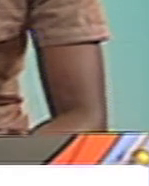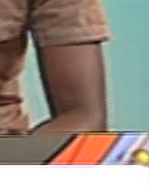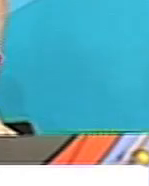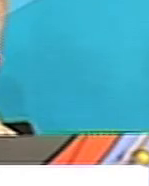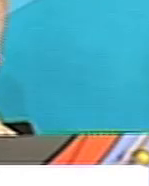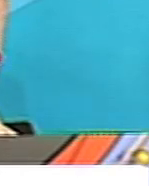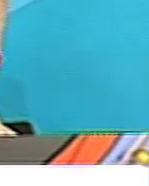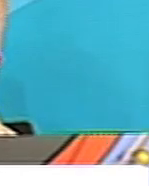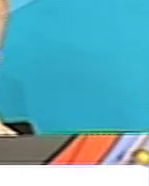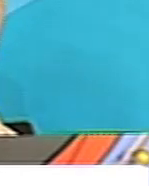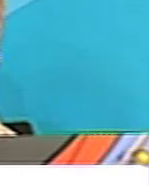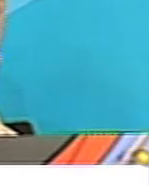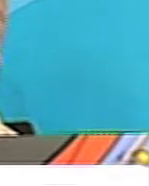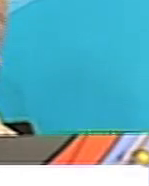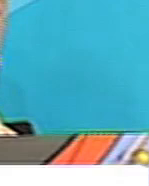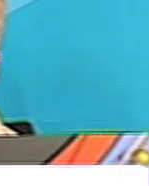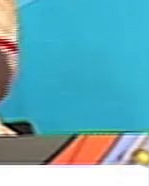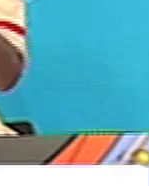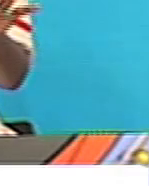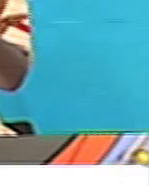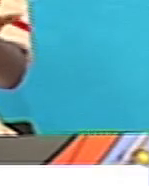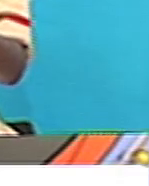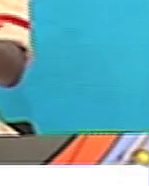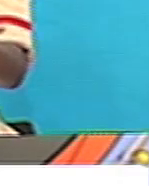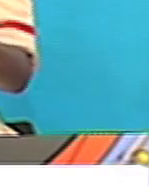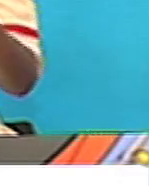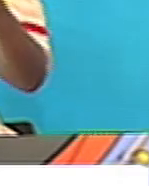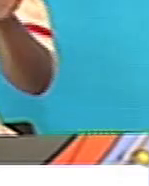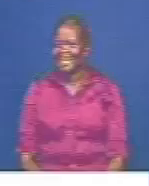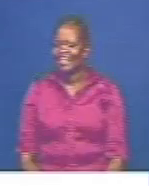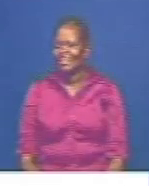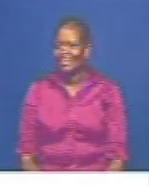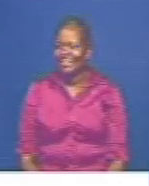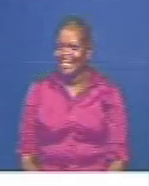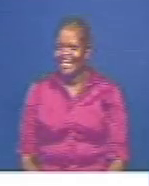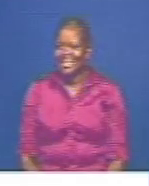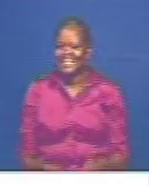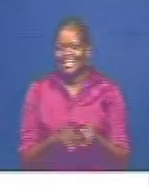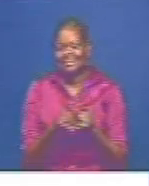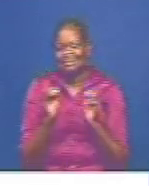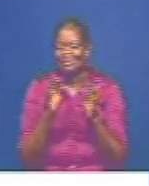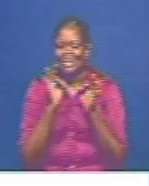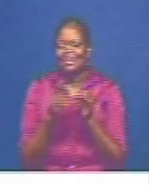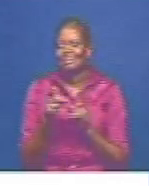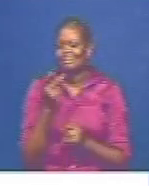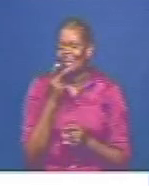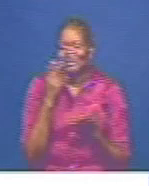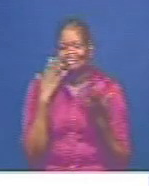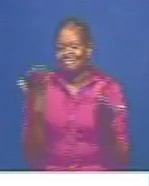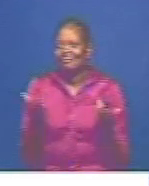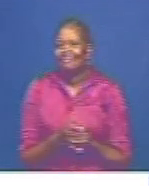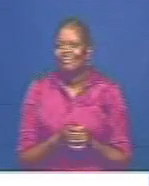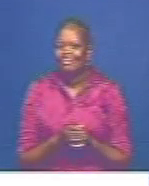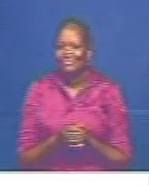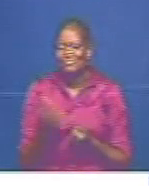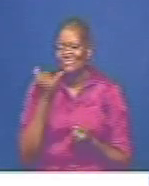Pokot. Yes. Now I'm just wondering, as a language interpreter, Susan Thuku, yeah. whether I should be able to do this, you know, for our special uh-huh. viewers.